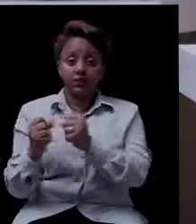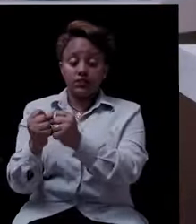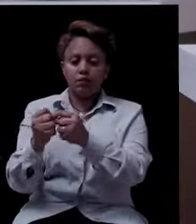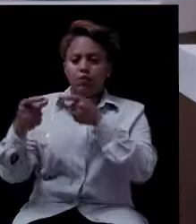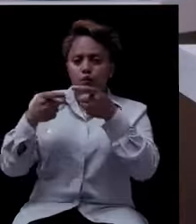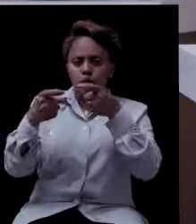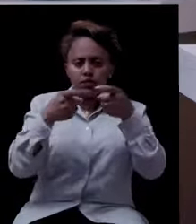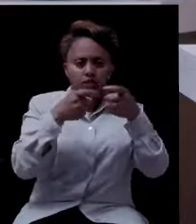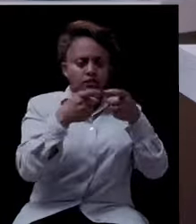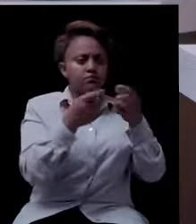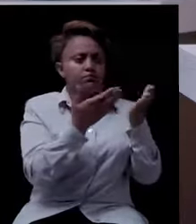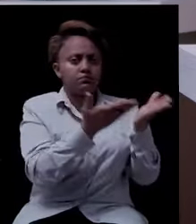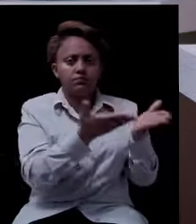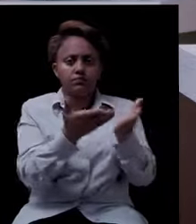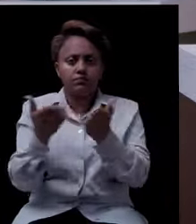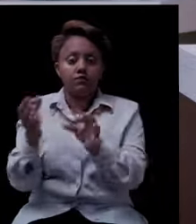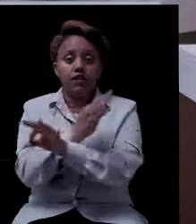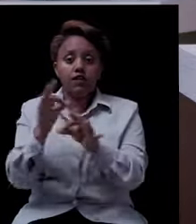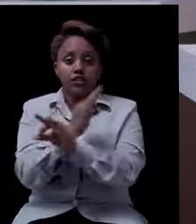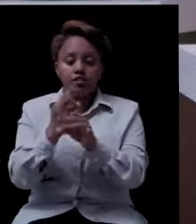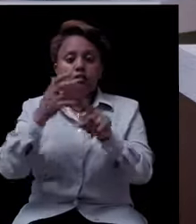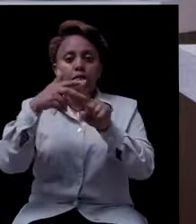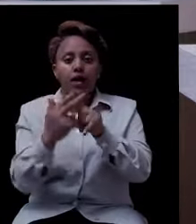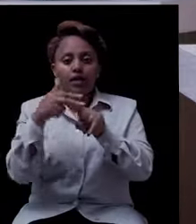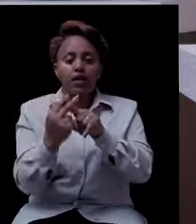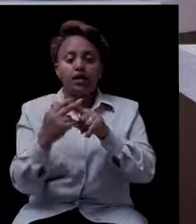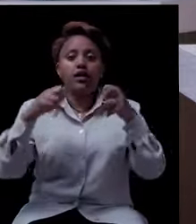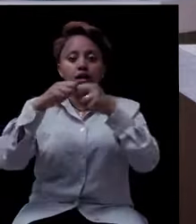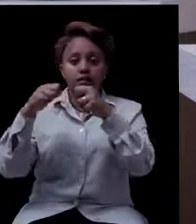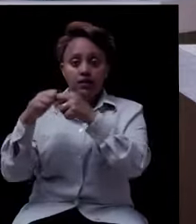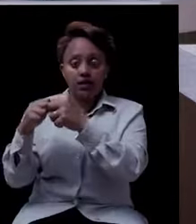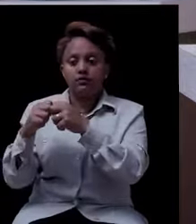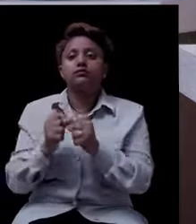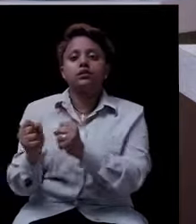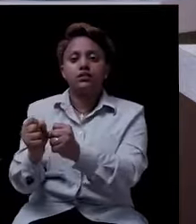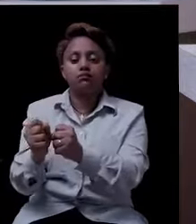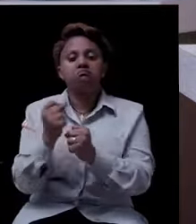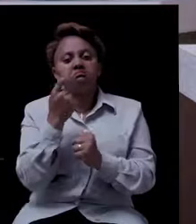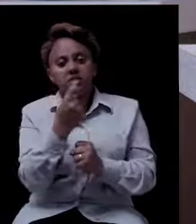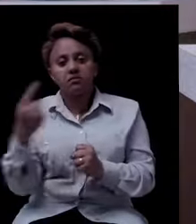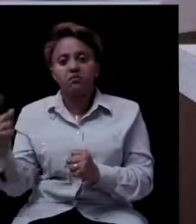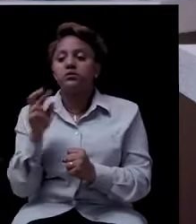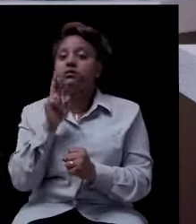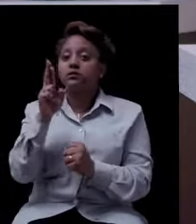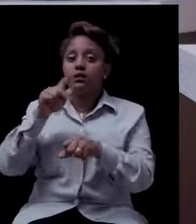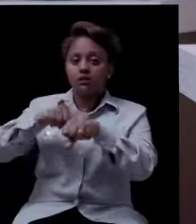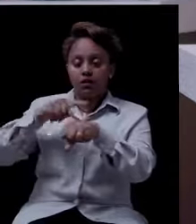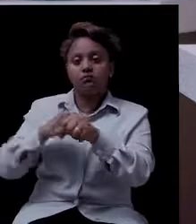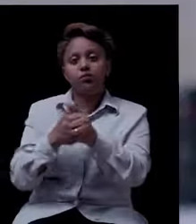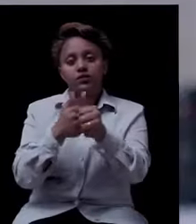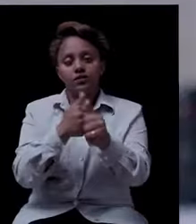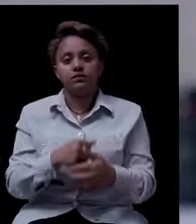a dedicated function within a larger mechanical or electrical system, often with real-time computing